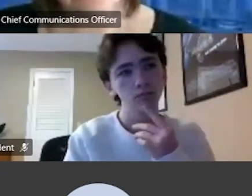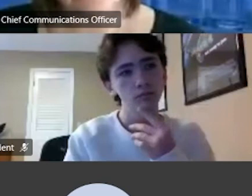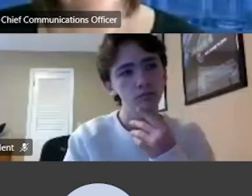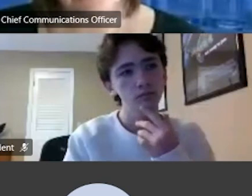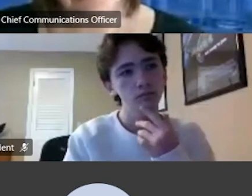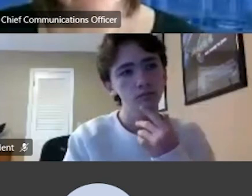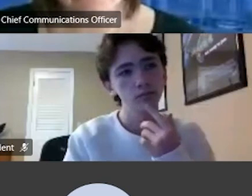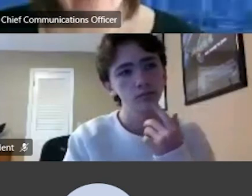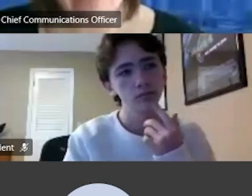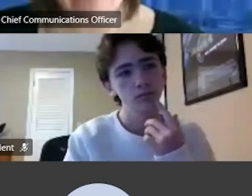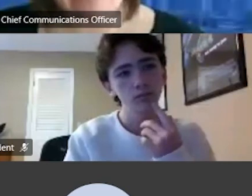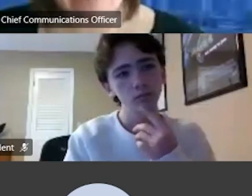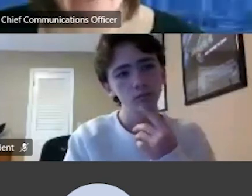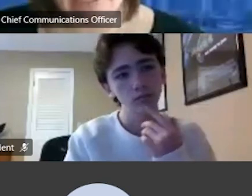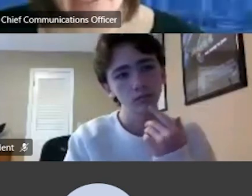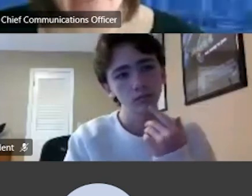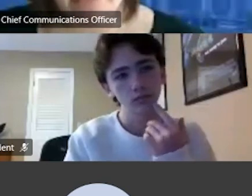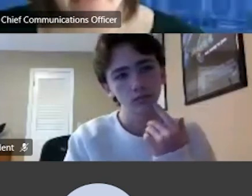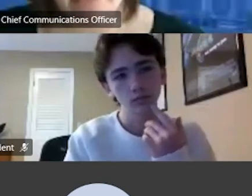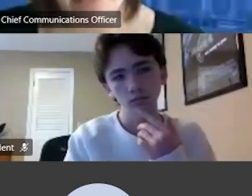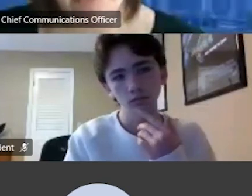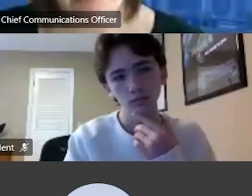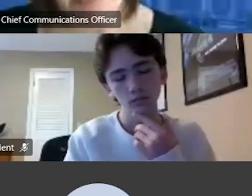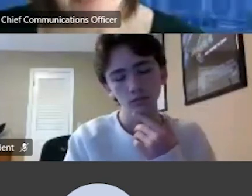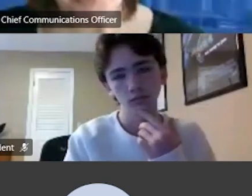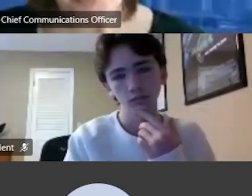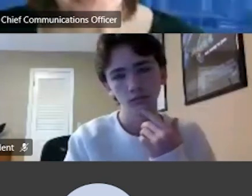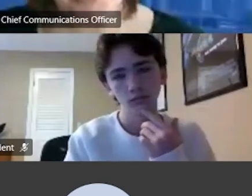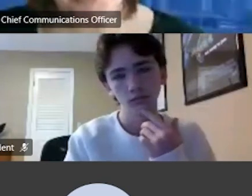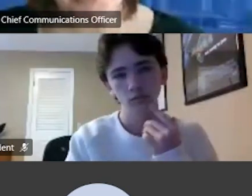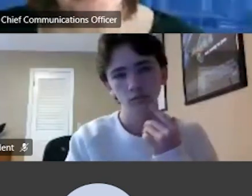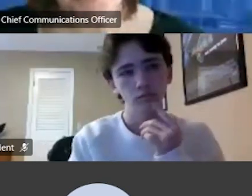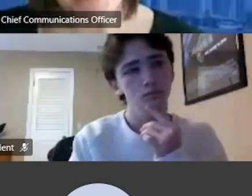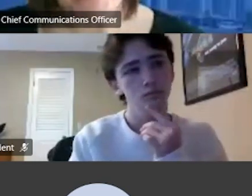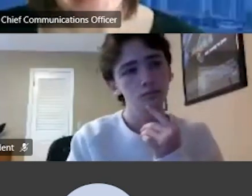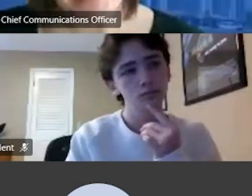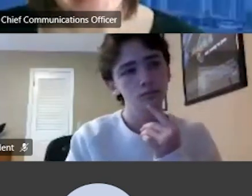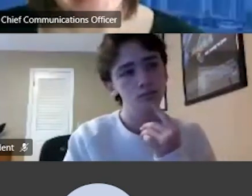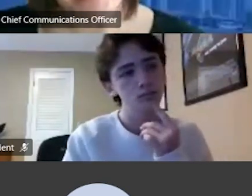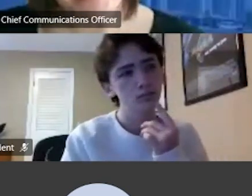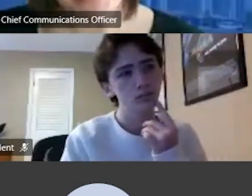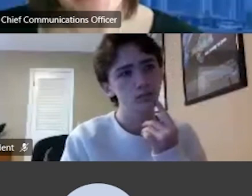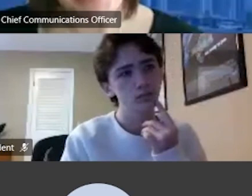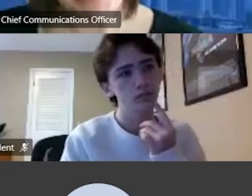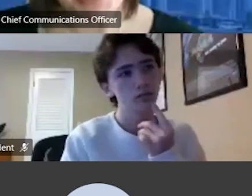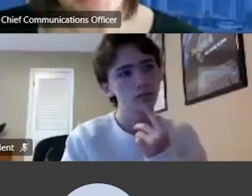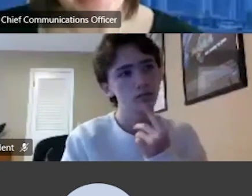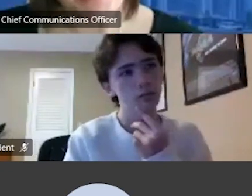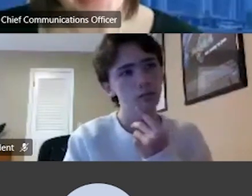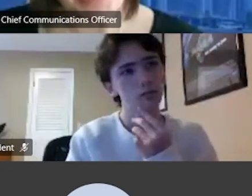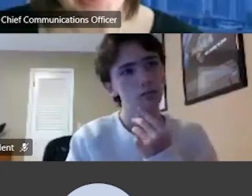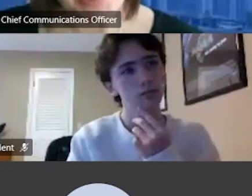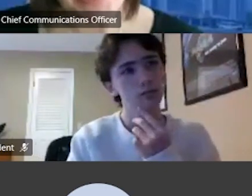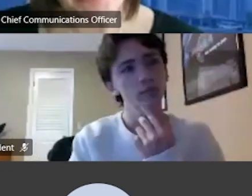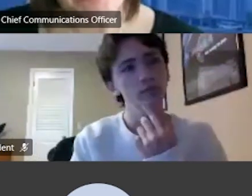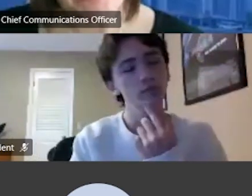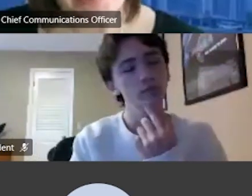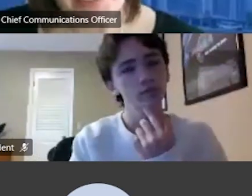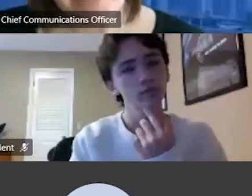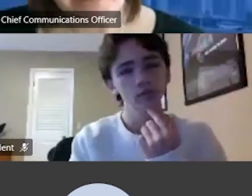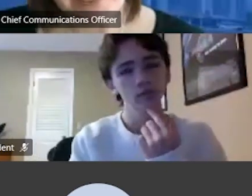points. As we wrap up today, we have about 2 minutes left. As always, the 2 hours go by really